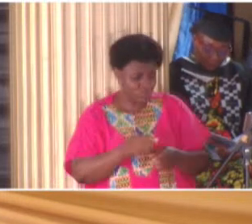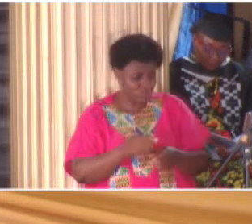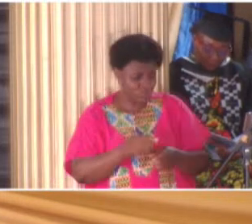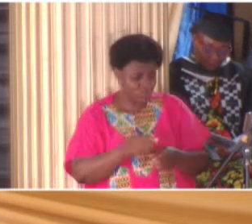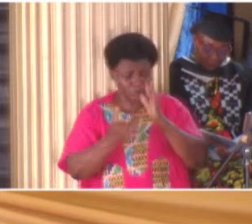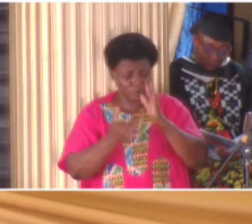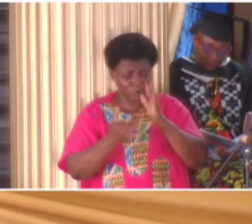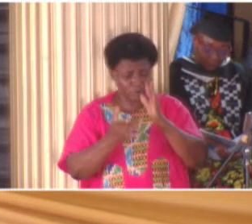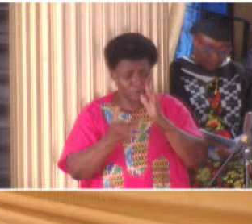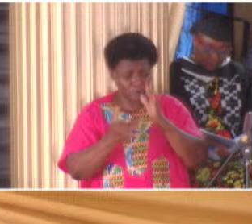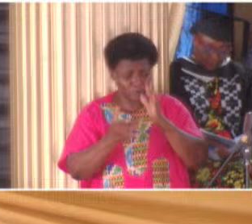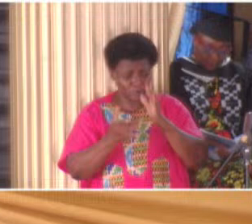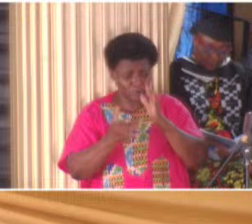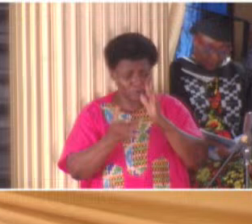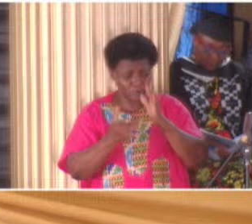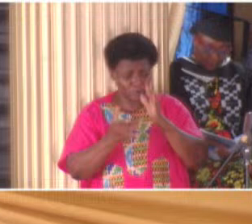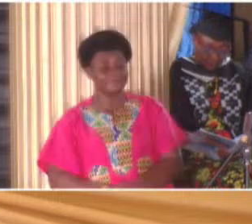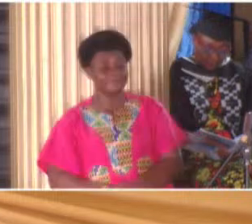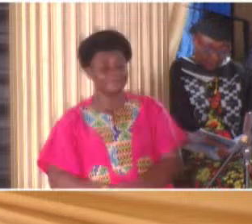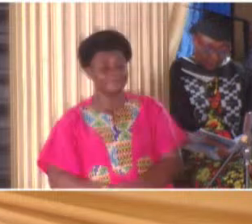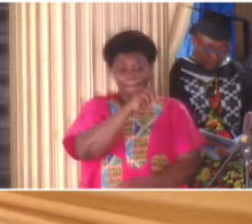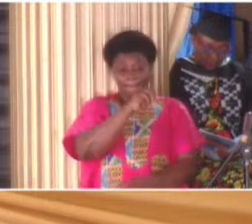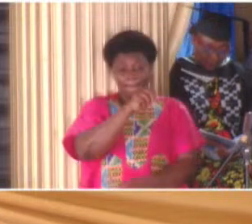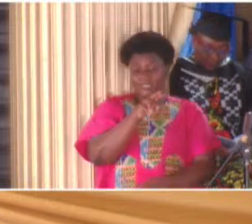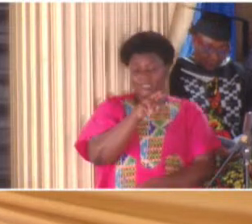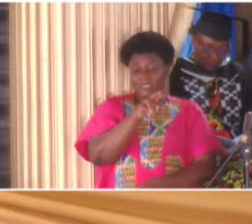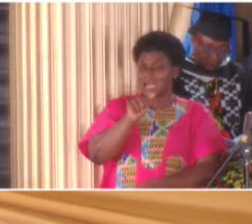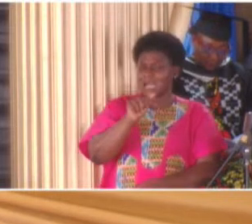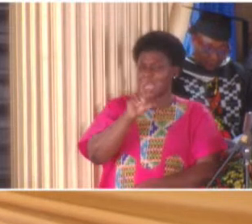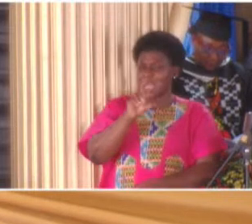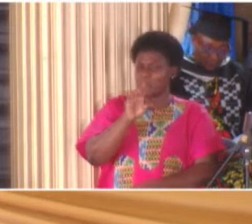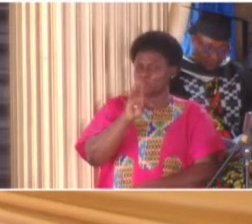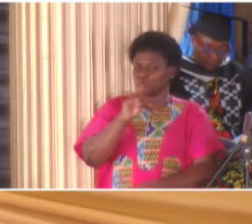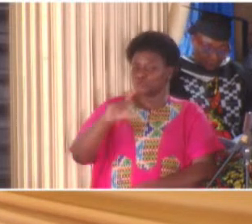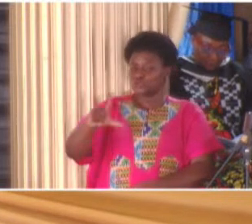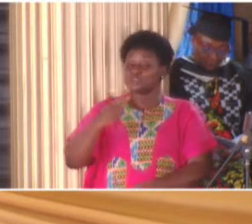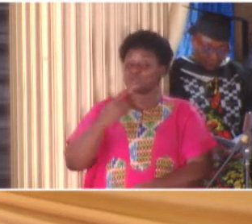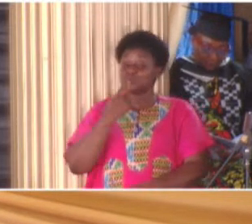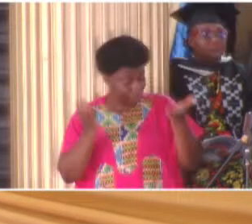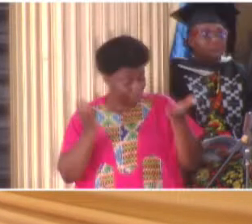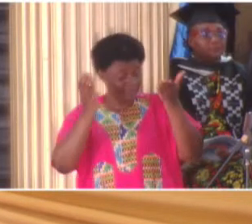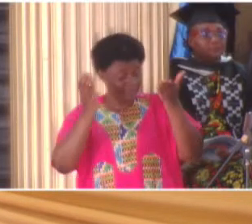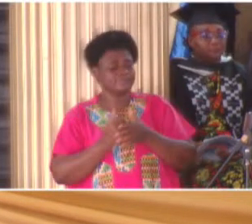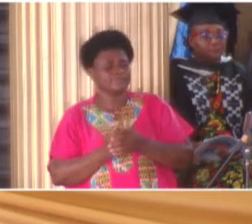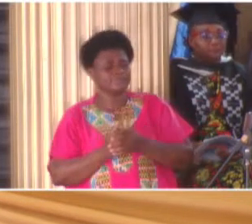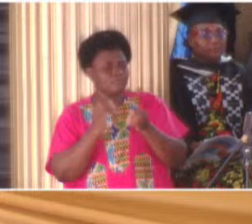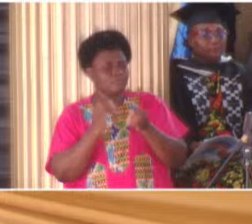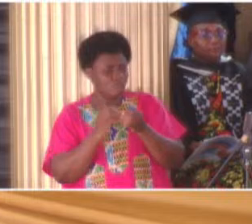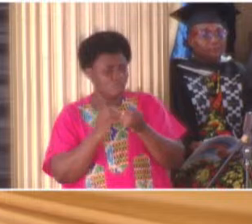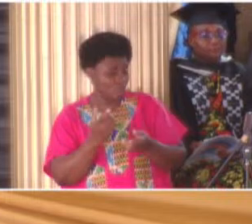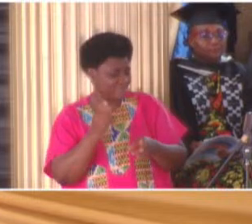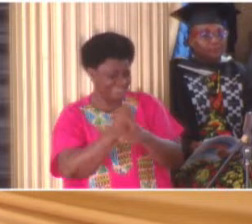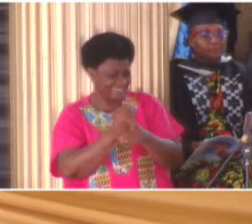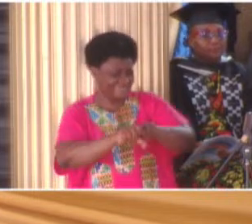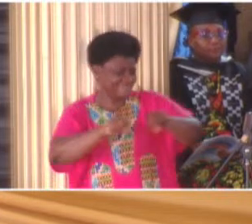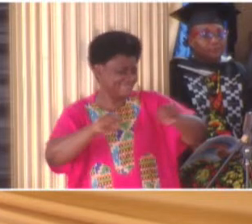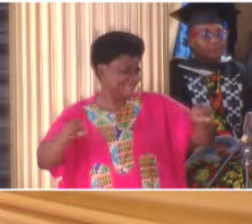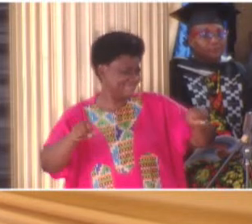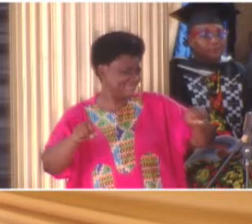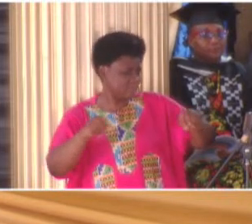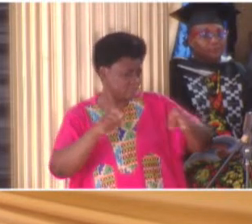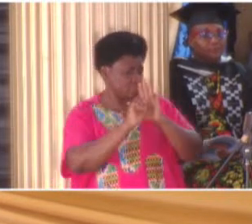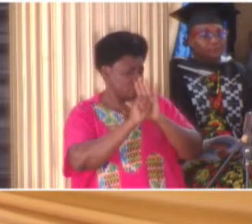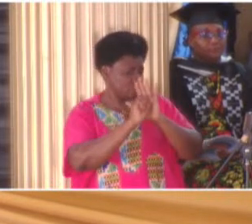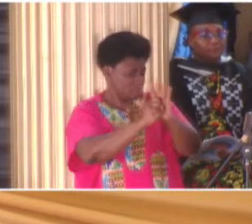technology. Mr. Abdul Basit, CEO of the Down Boys, more than just a degree. It is a symbol